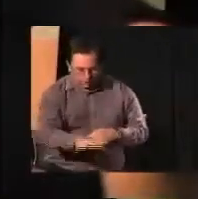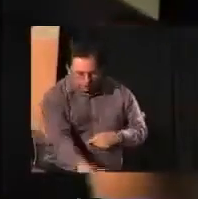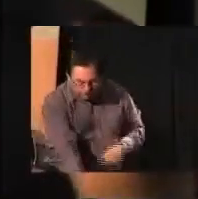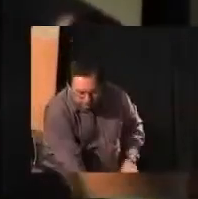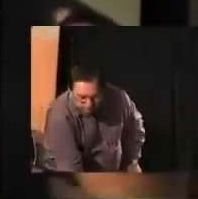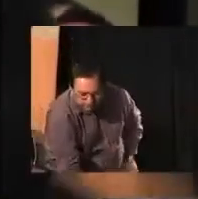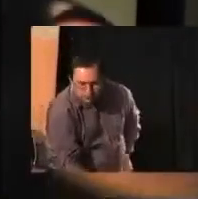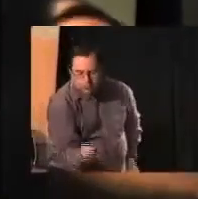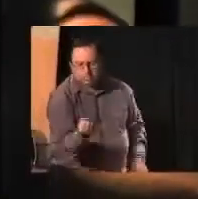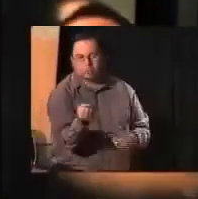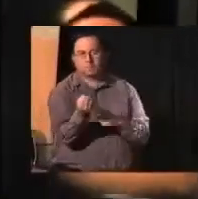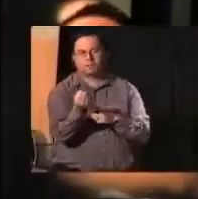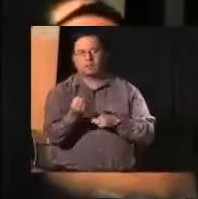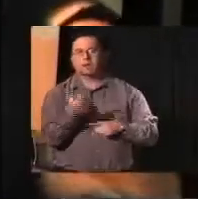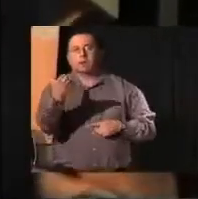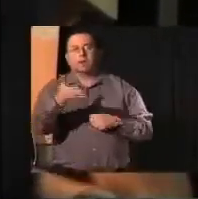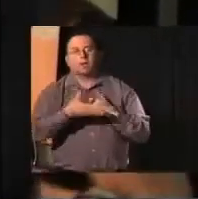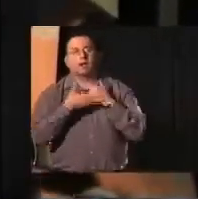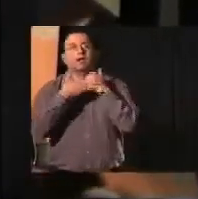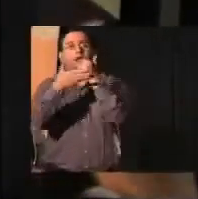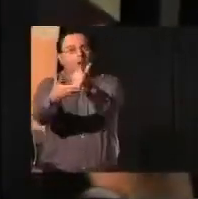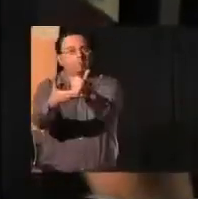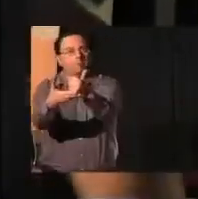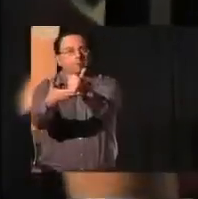down, and for giving it a hand.